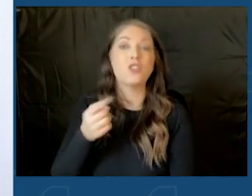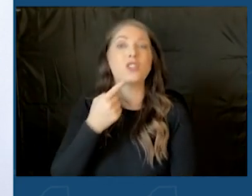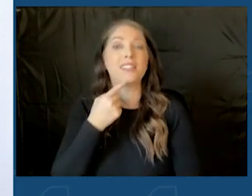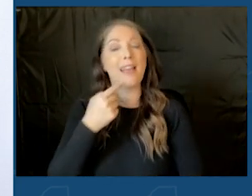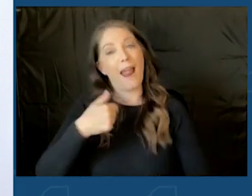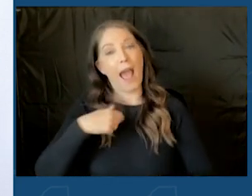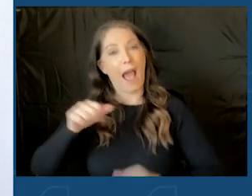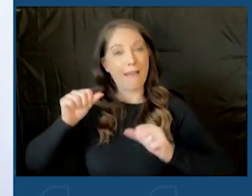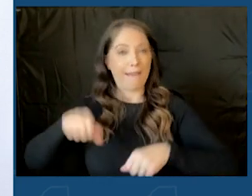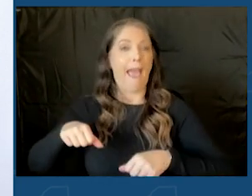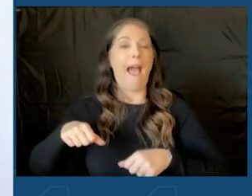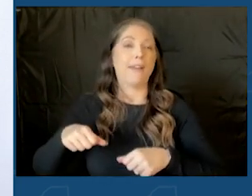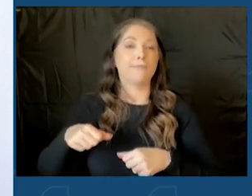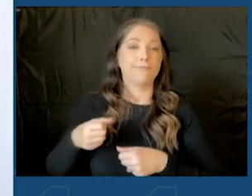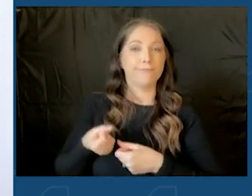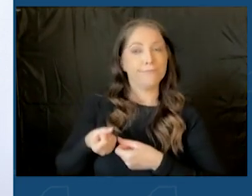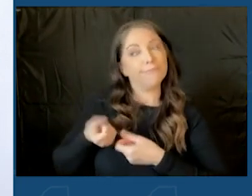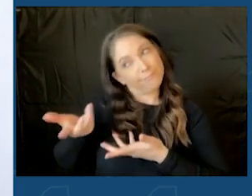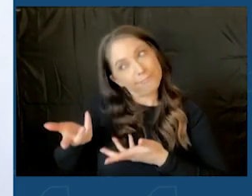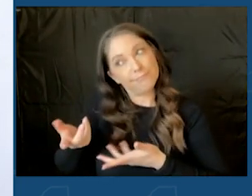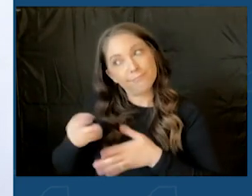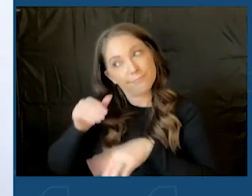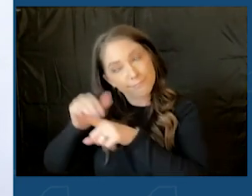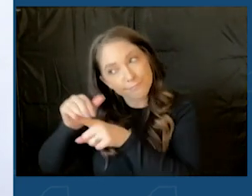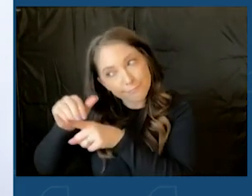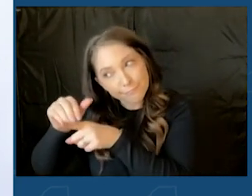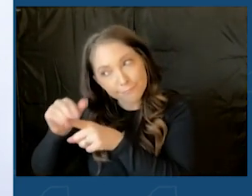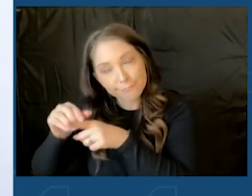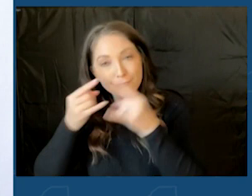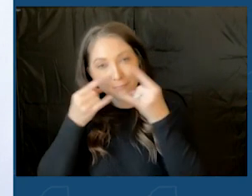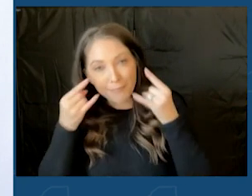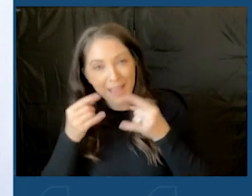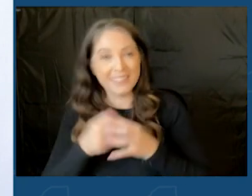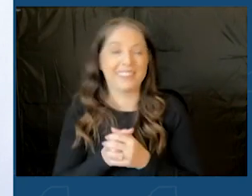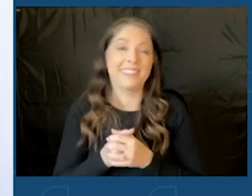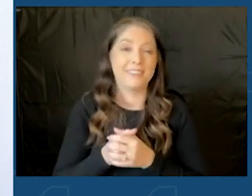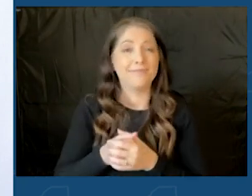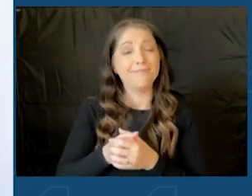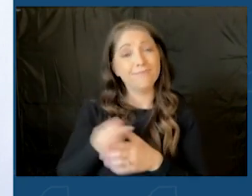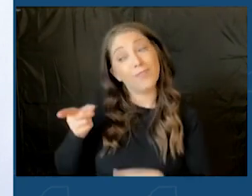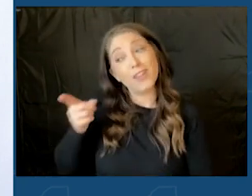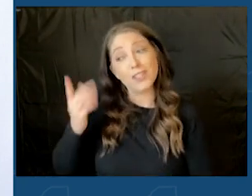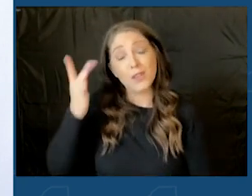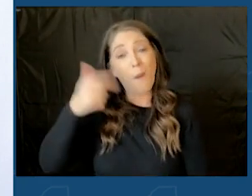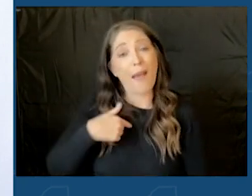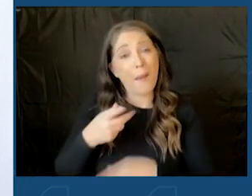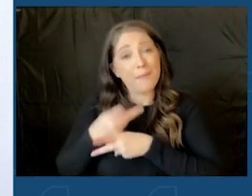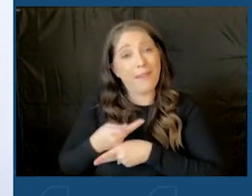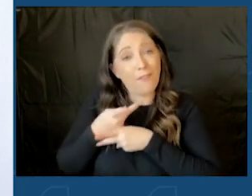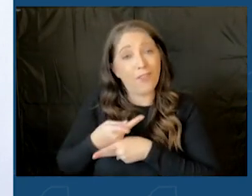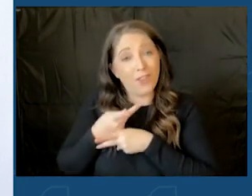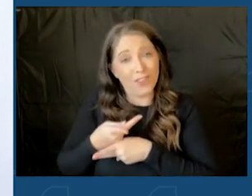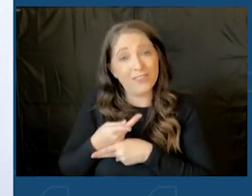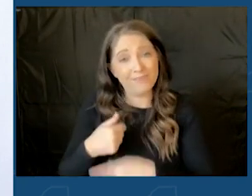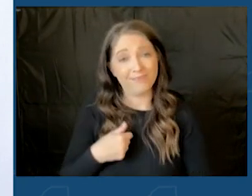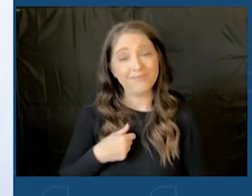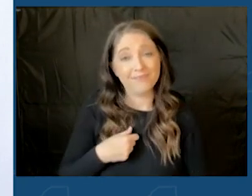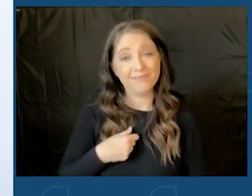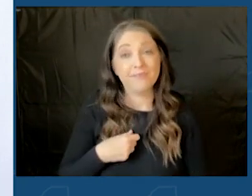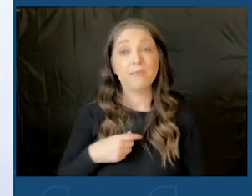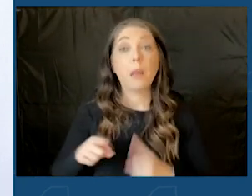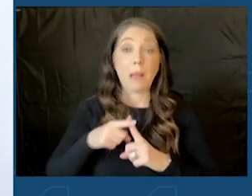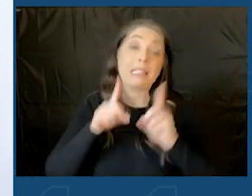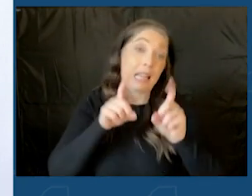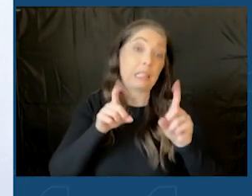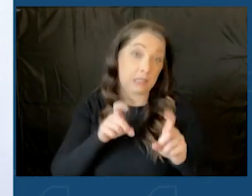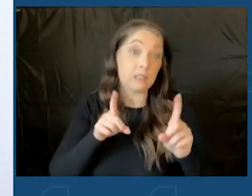her because she's the reason that I'm very careful about wearing a mask. And additionally, testing